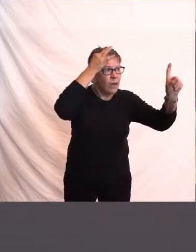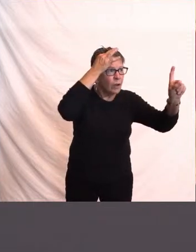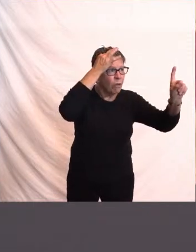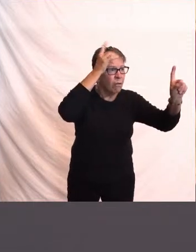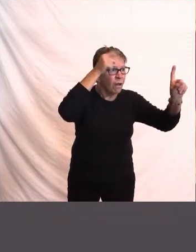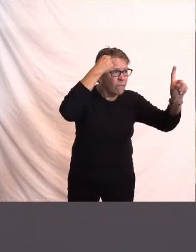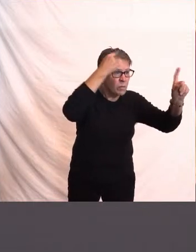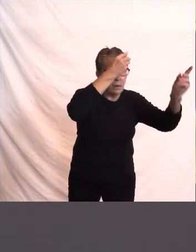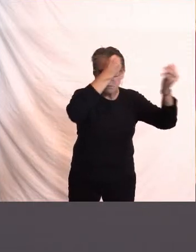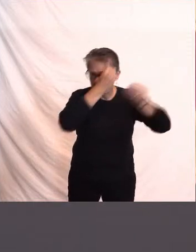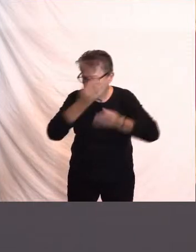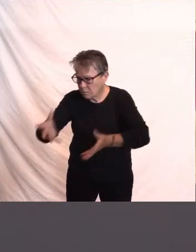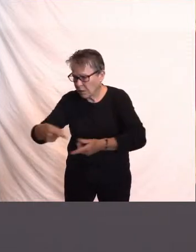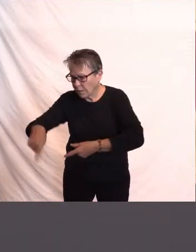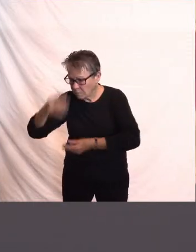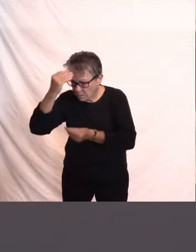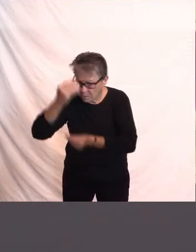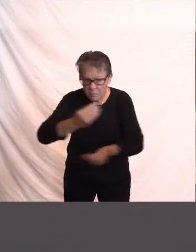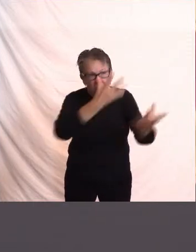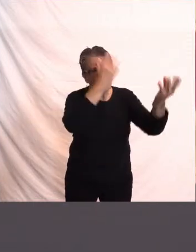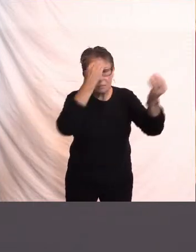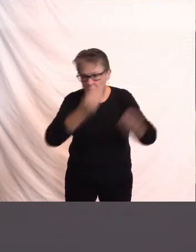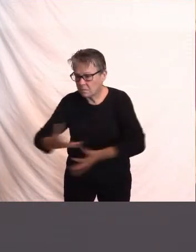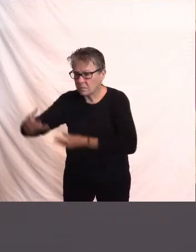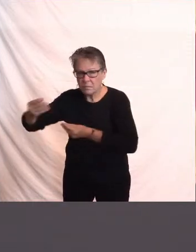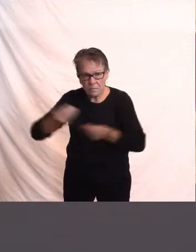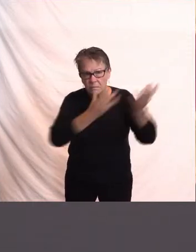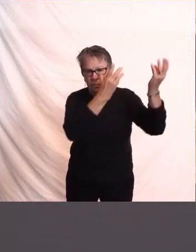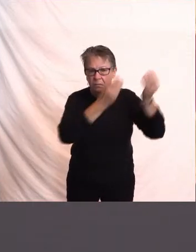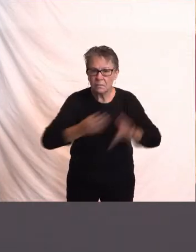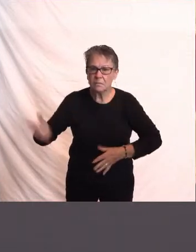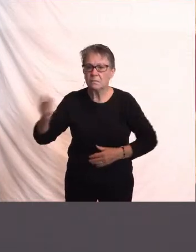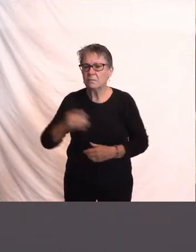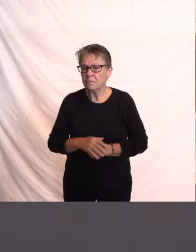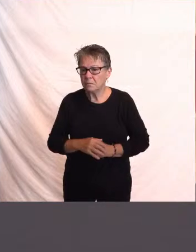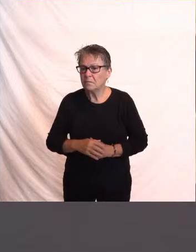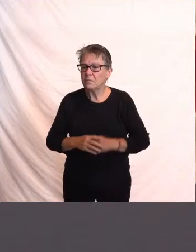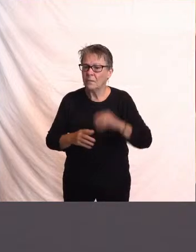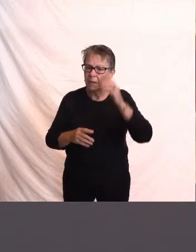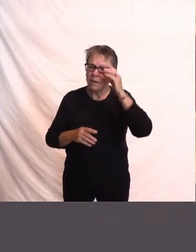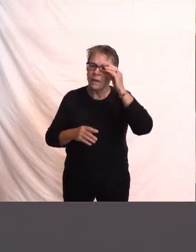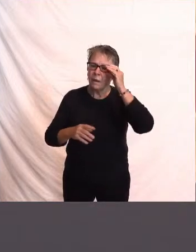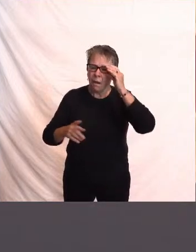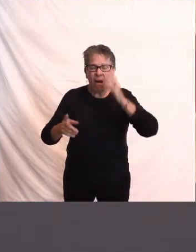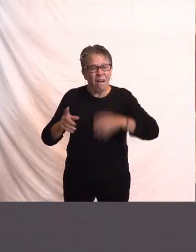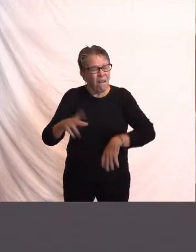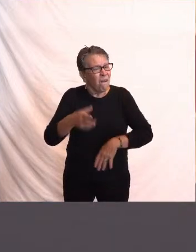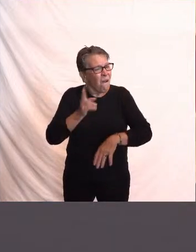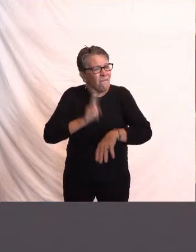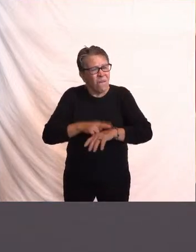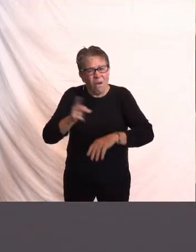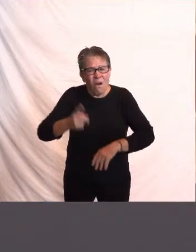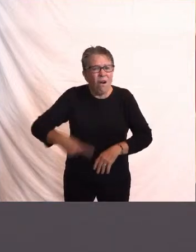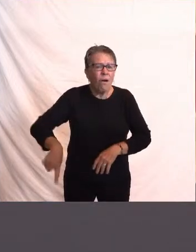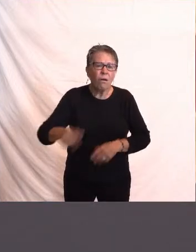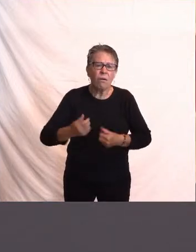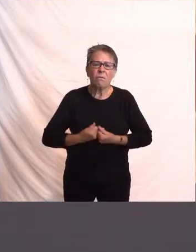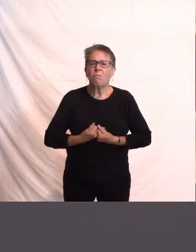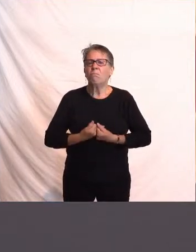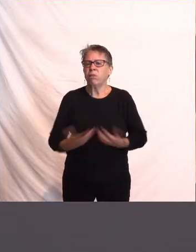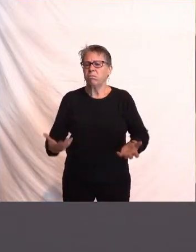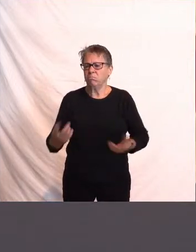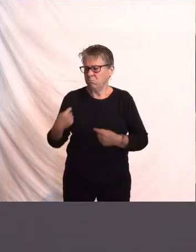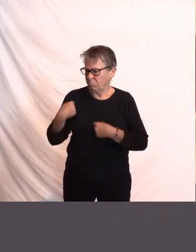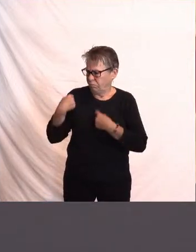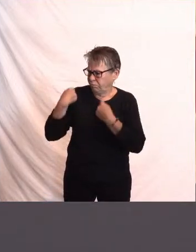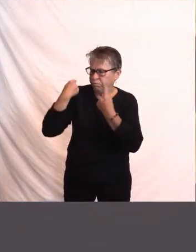that. So that they are tired and they're weary, as many people are, but they keep on going, and they